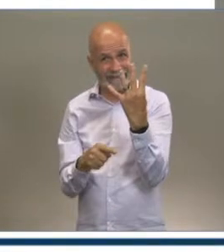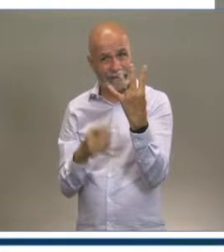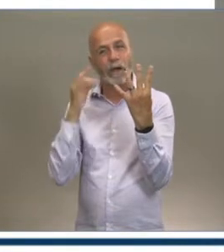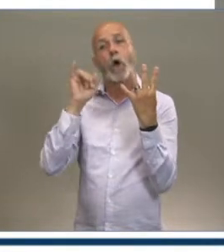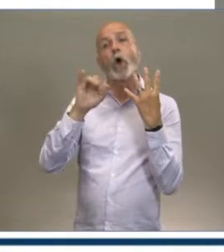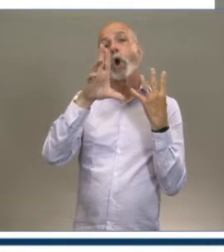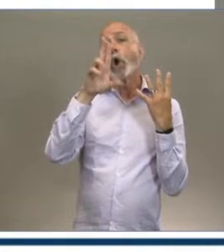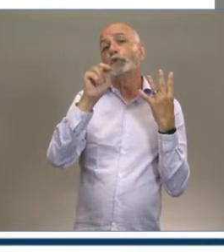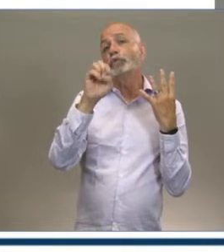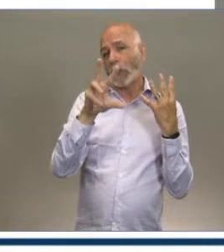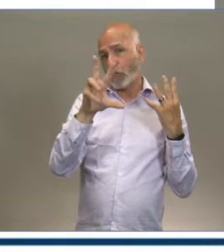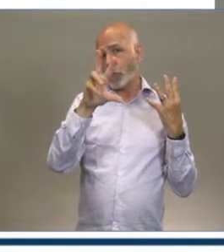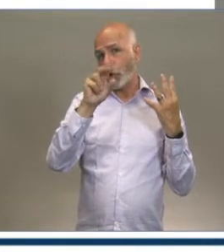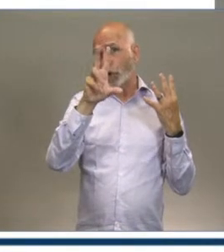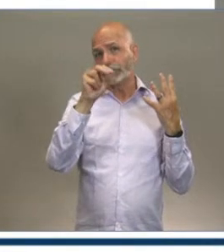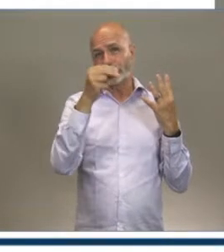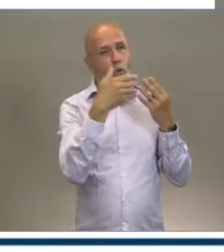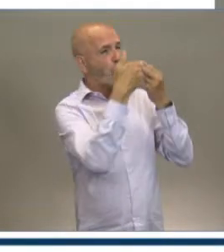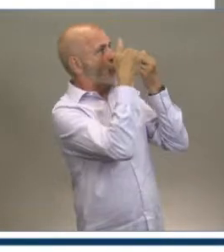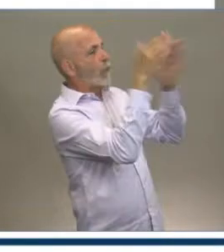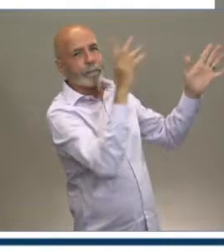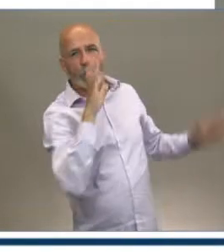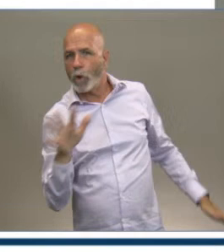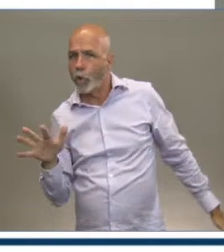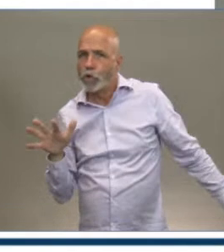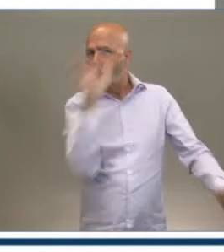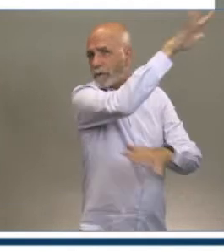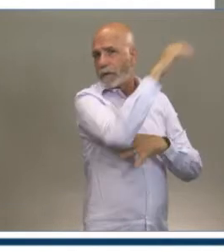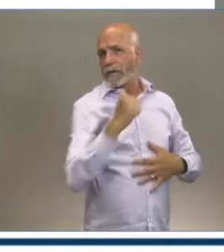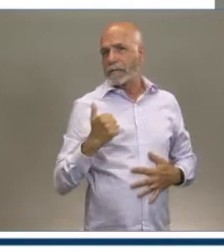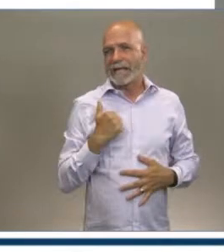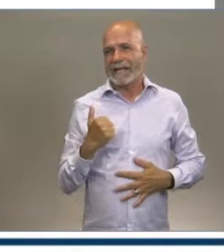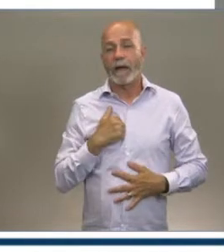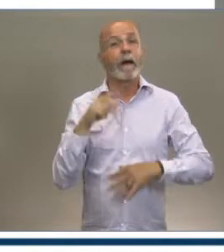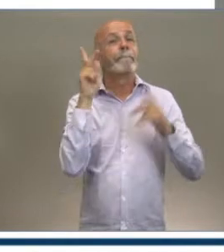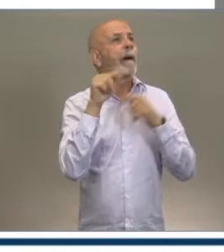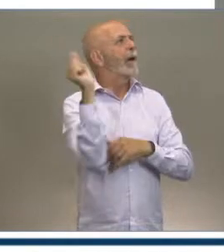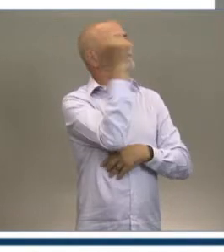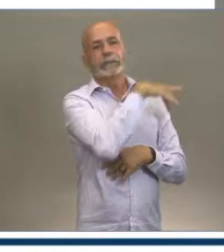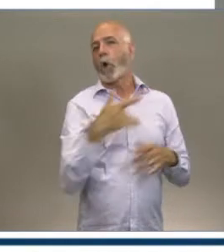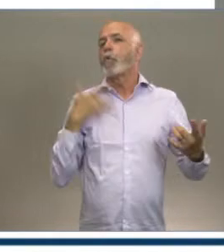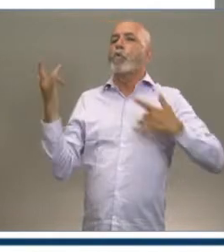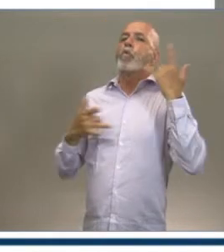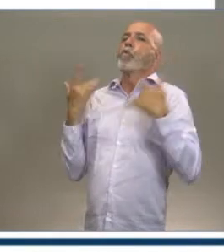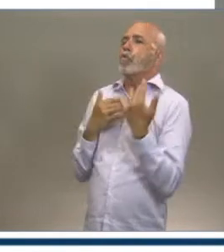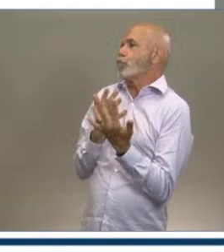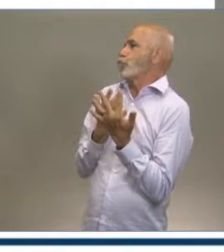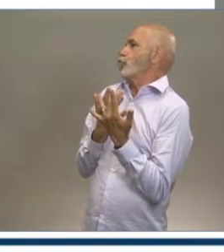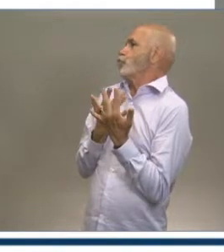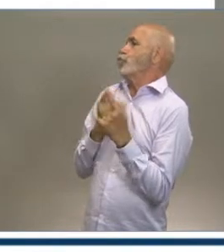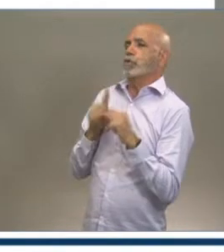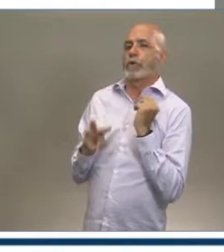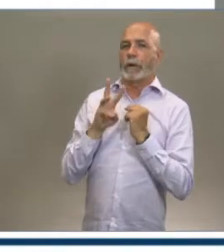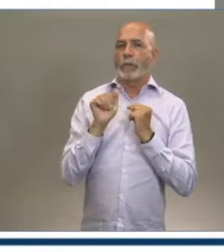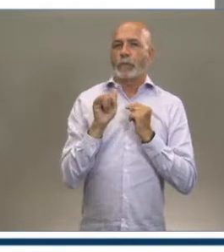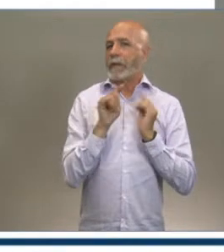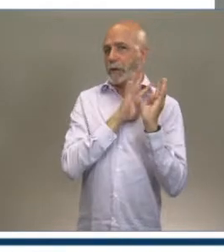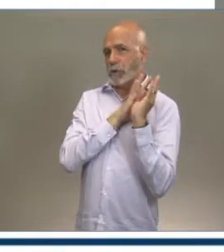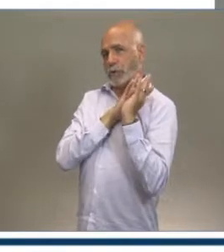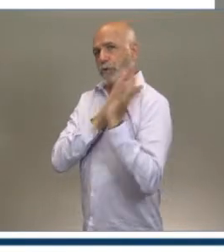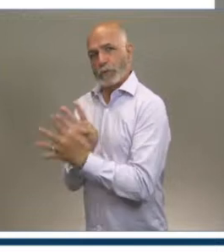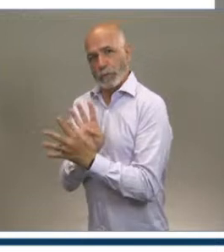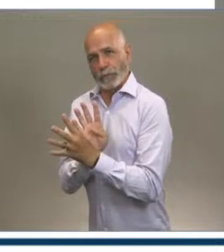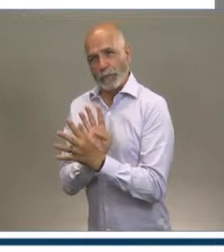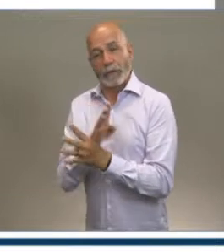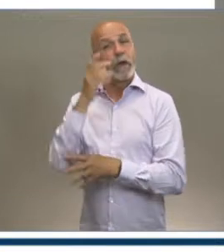territories. And I know you've all waited a long time for this. As of tomorrow, anyone coming from